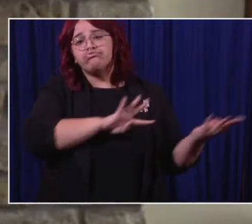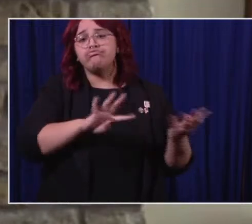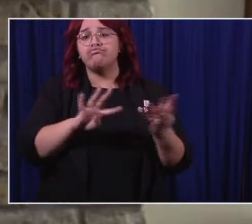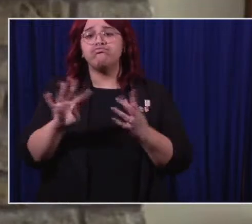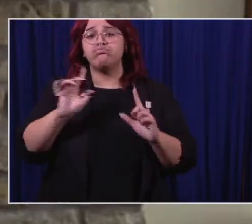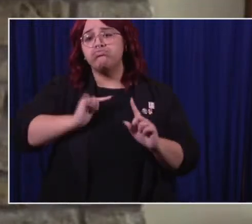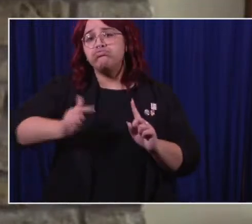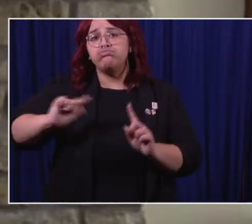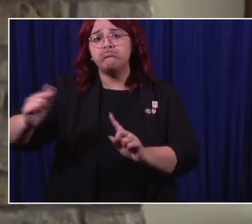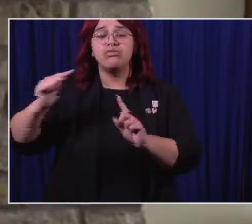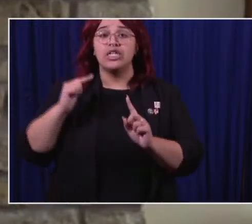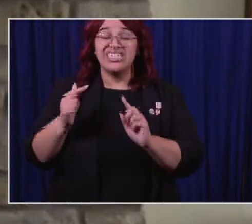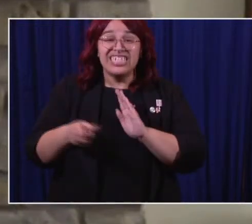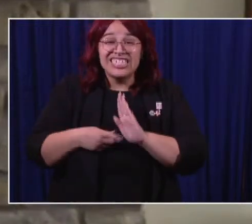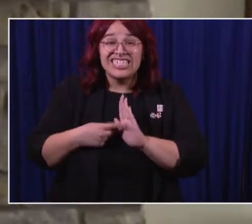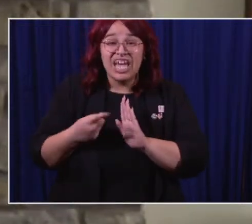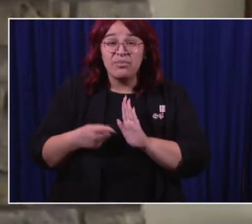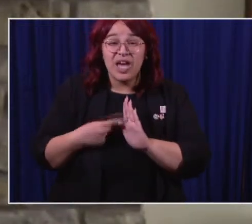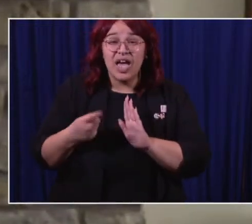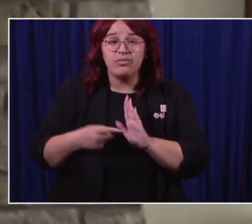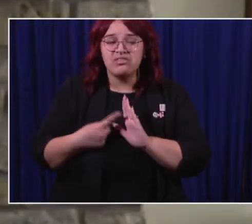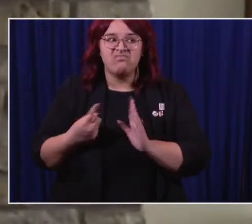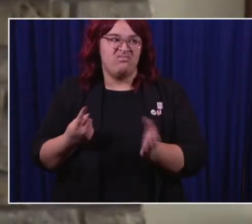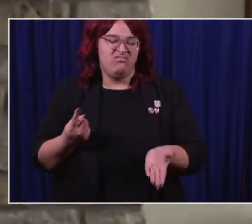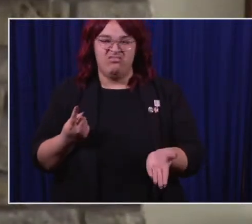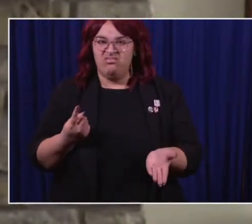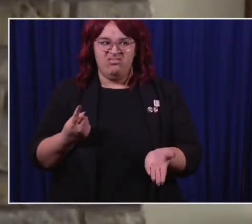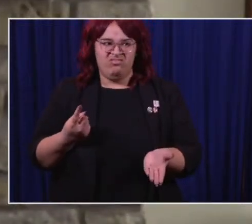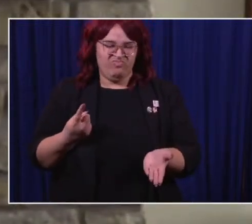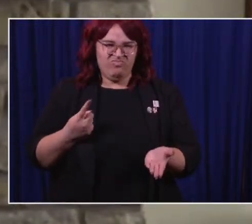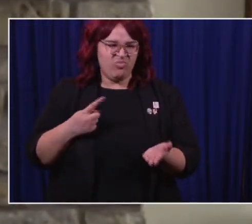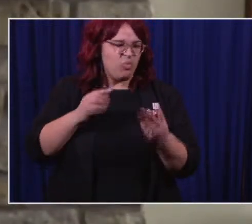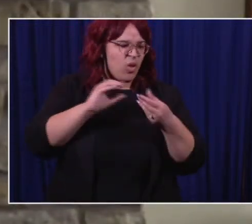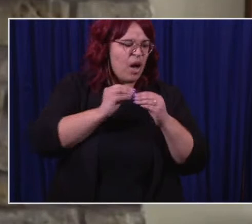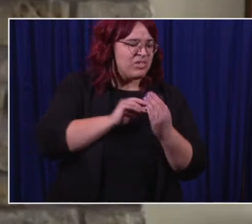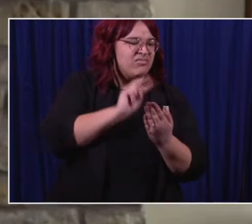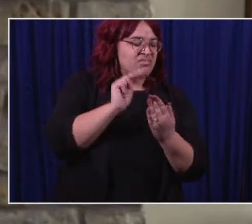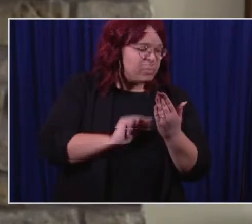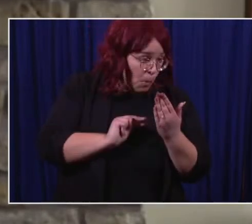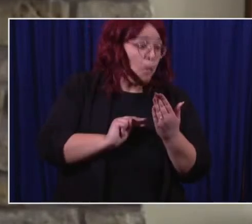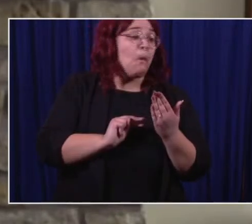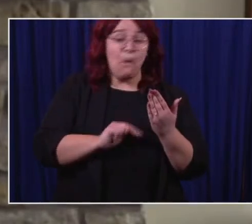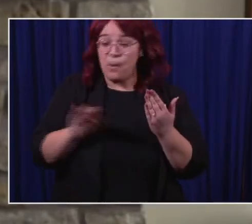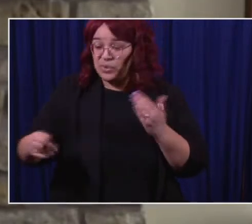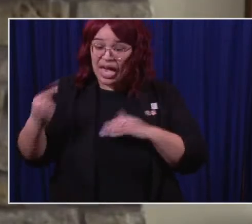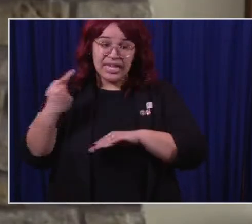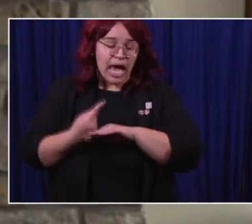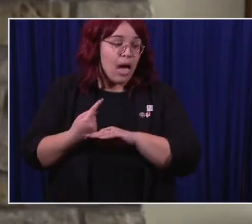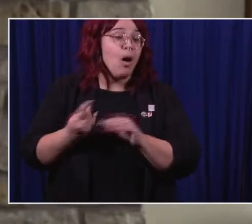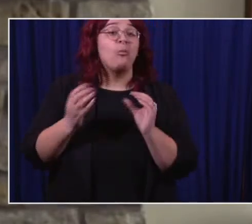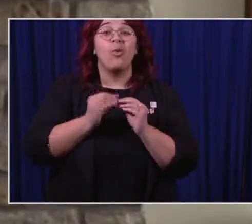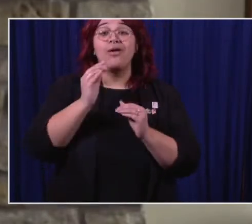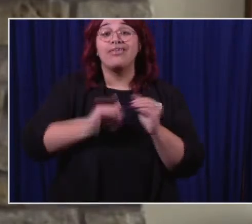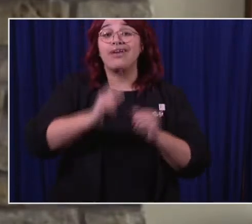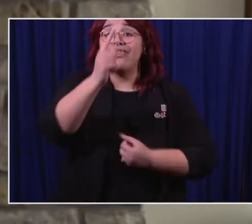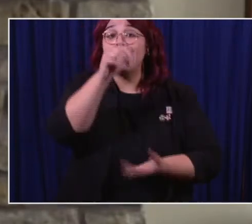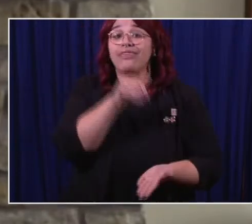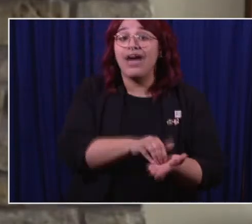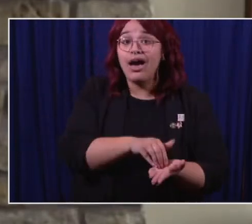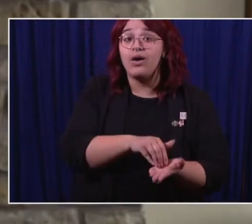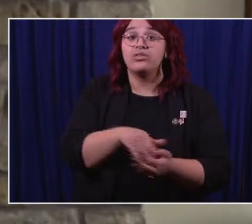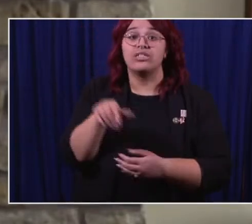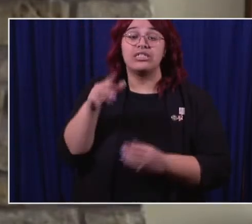are 1,000, 1,500 people. So we've demonstrated we have the ability to do that. We have many resources to do it. We have a